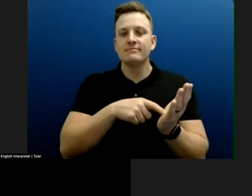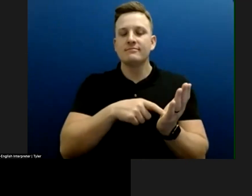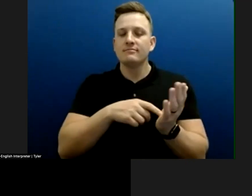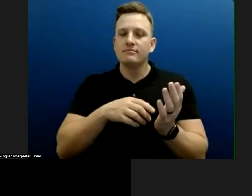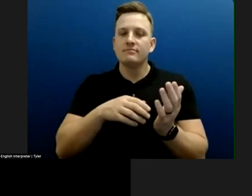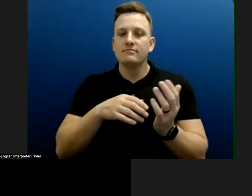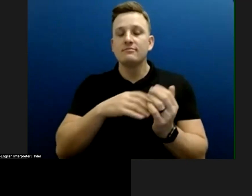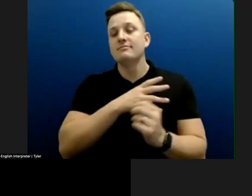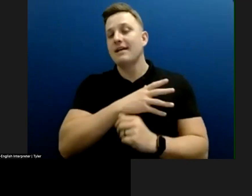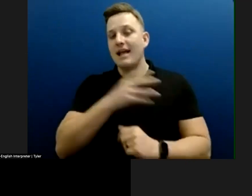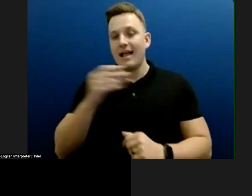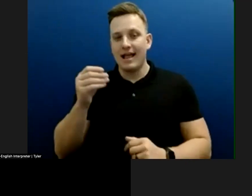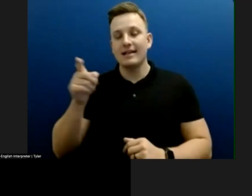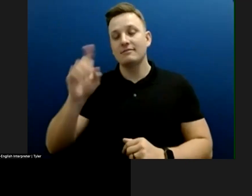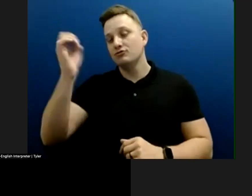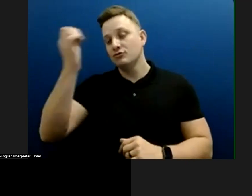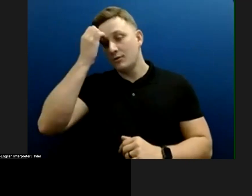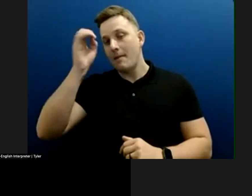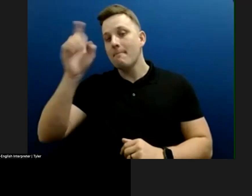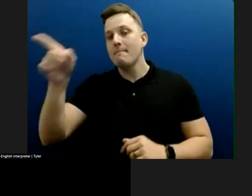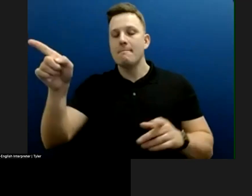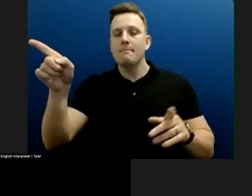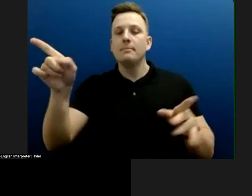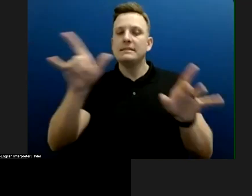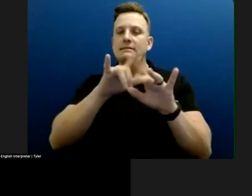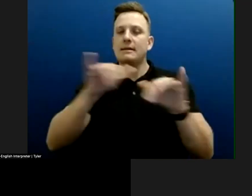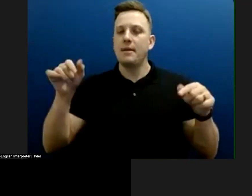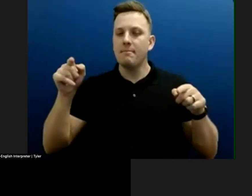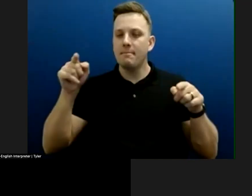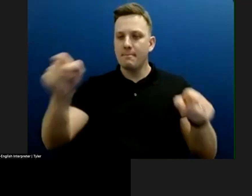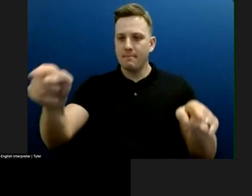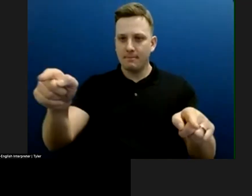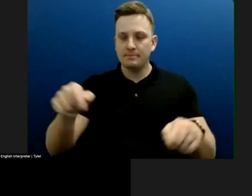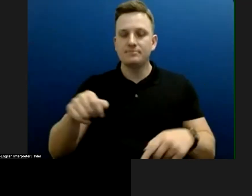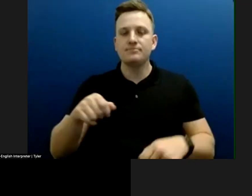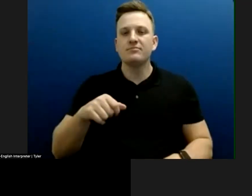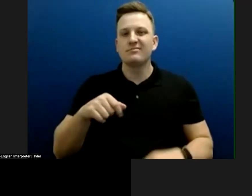happening in Europe. So in the US at the moment,